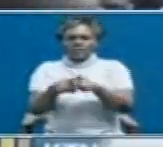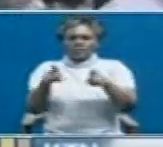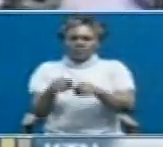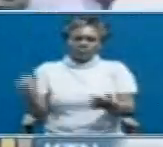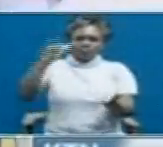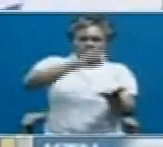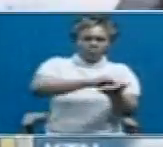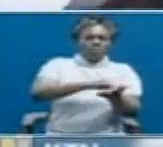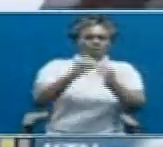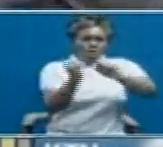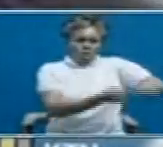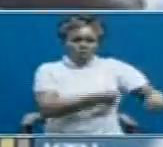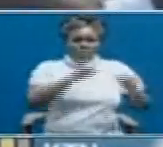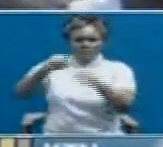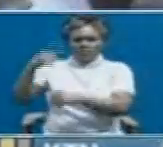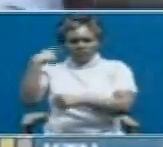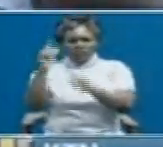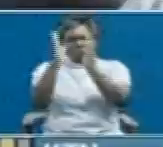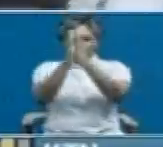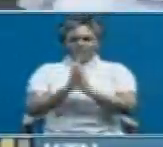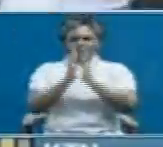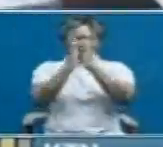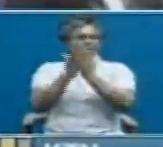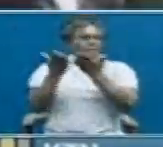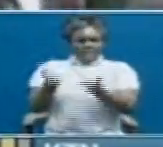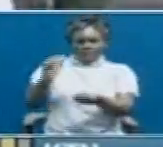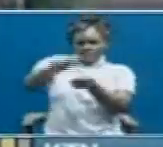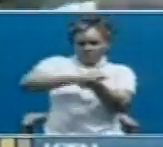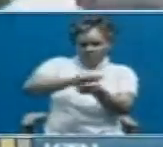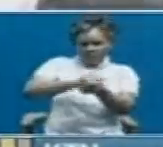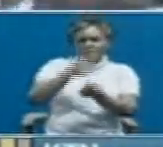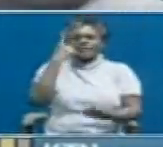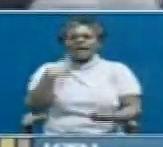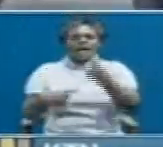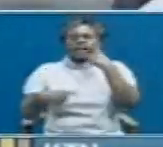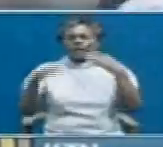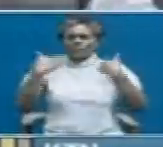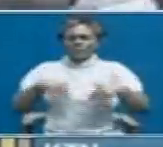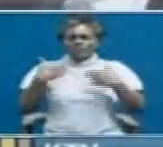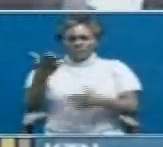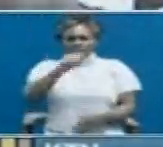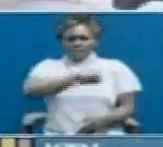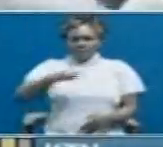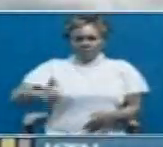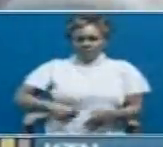Bay Stadium for the interdenominational prayers. This Friday, mourners will bid the jovial senator